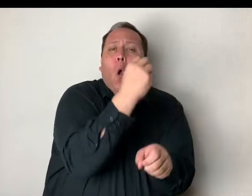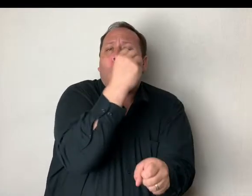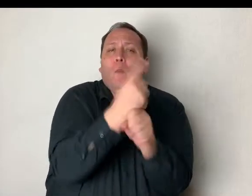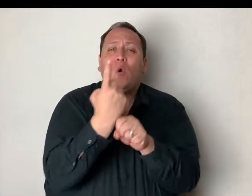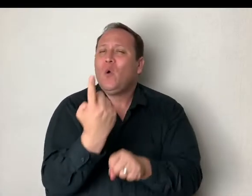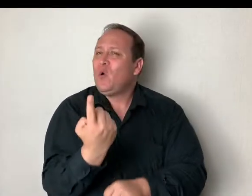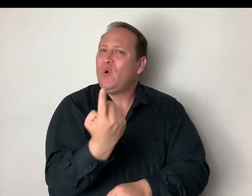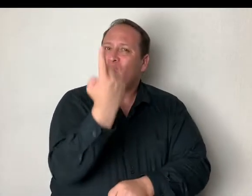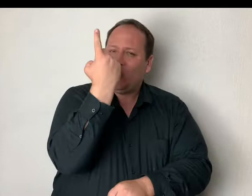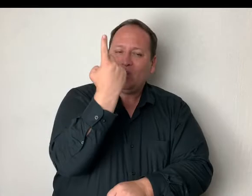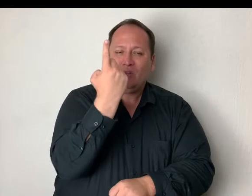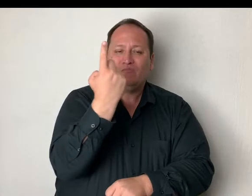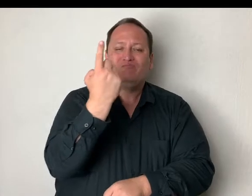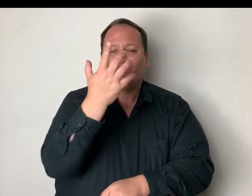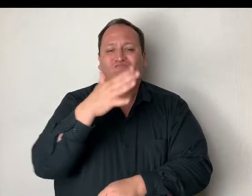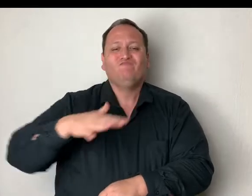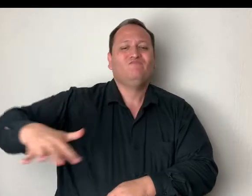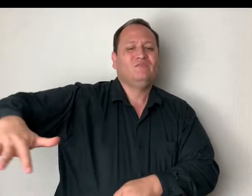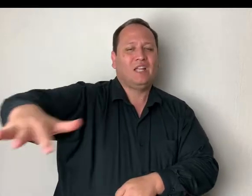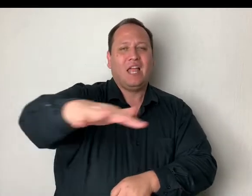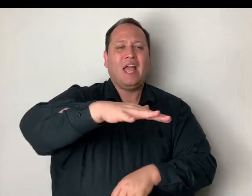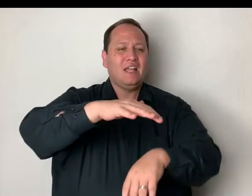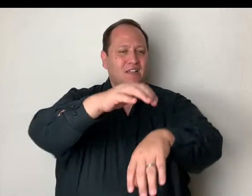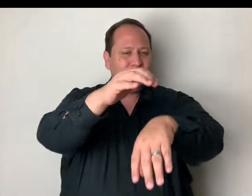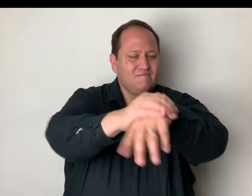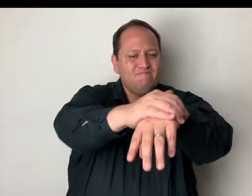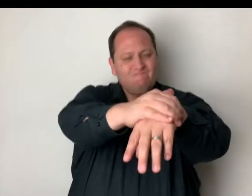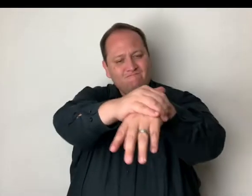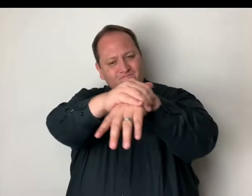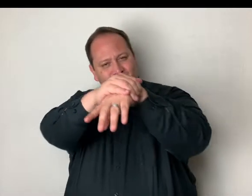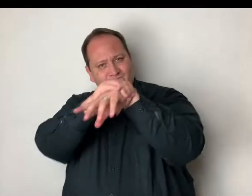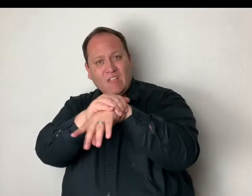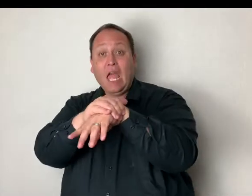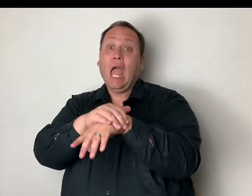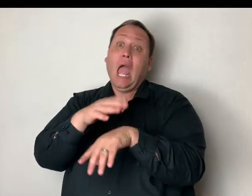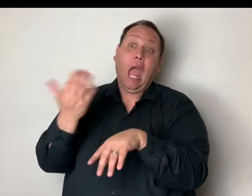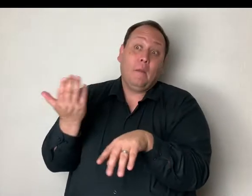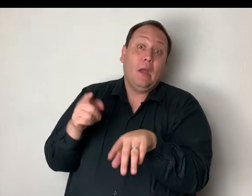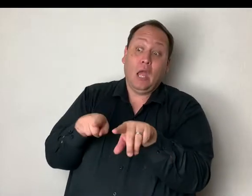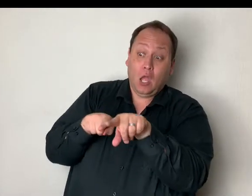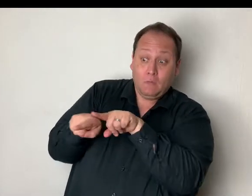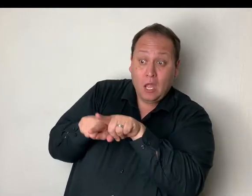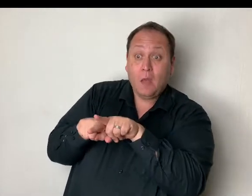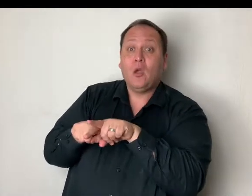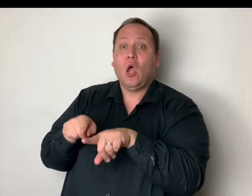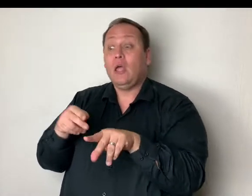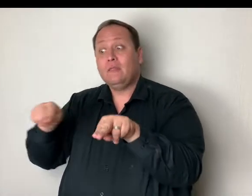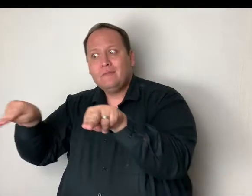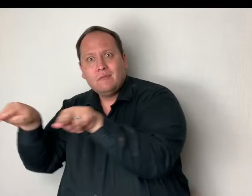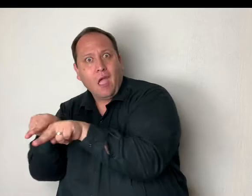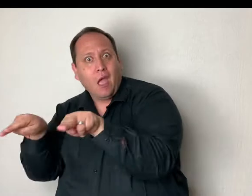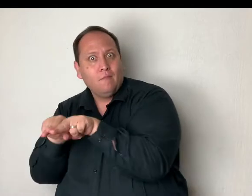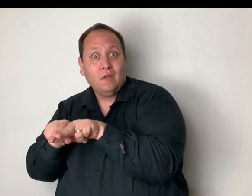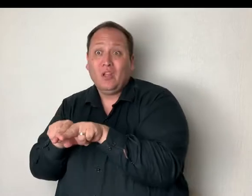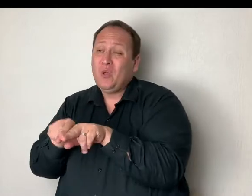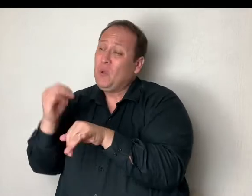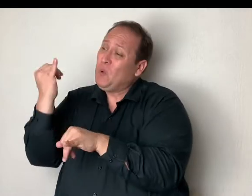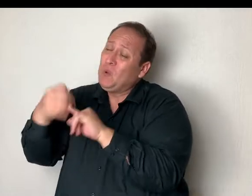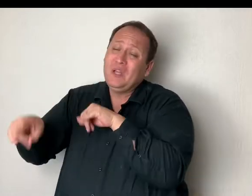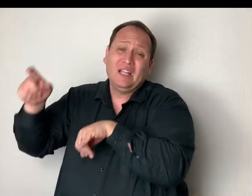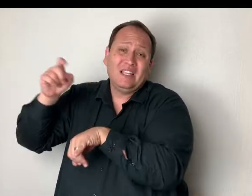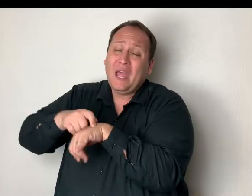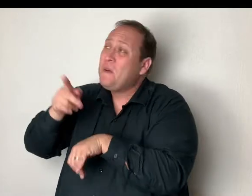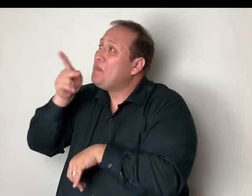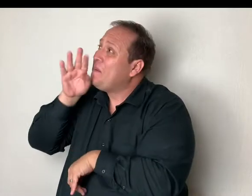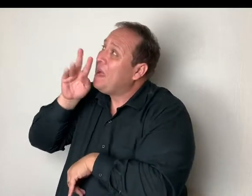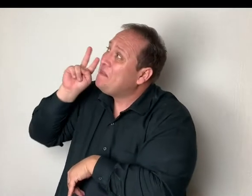a sister, a brother, a grandchild, a great-grandchild, perhaps the last time you'll see your parents, the last time you might see